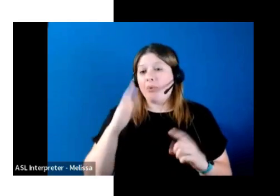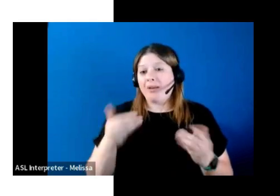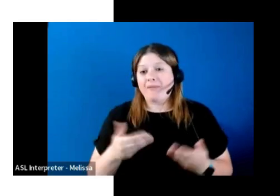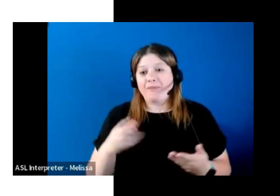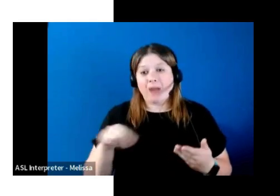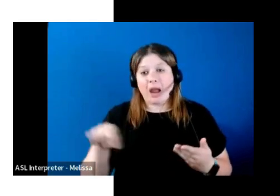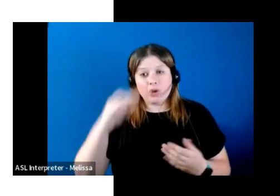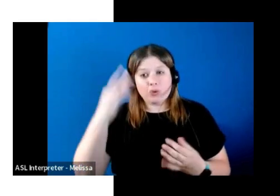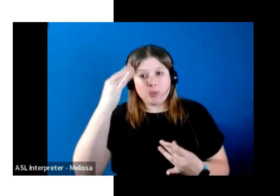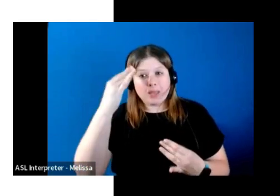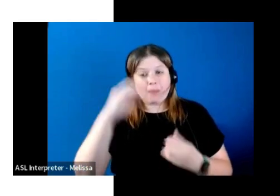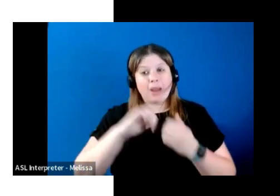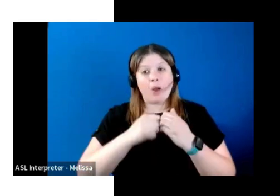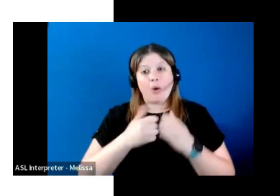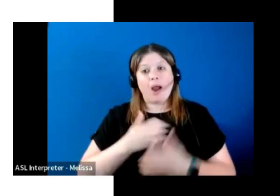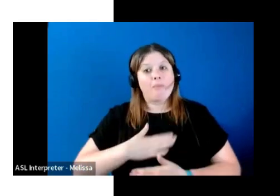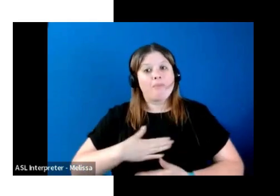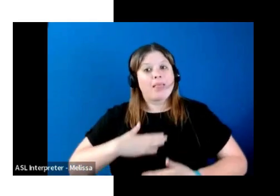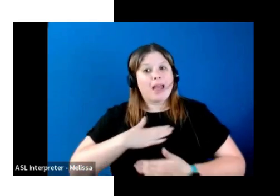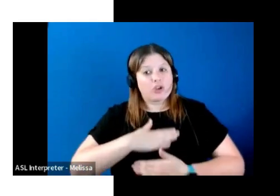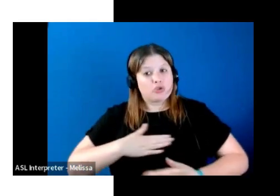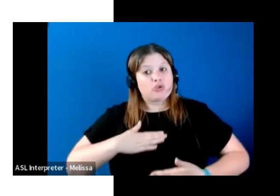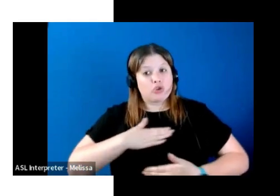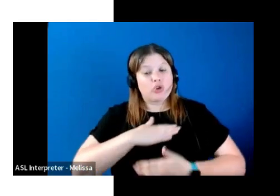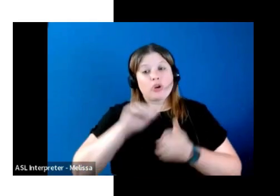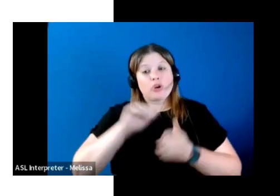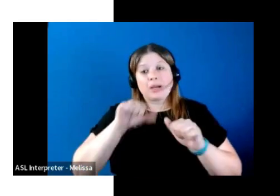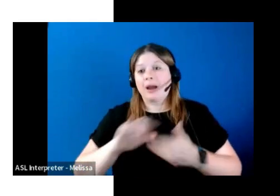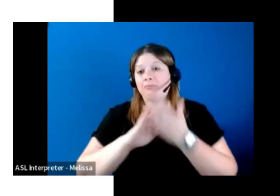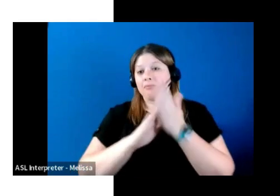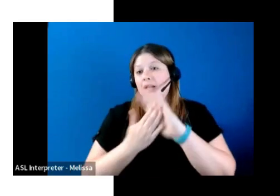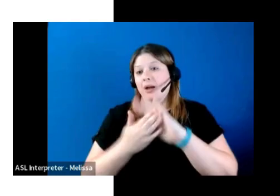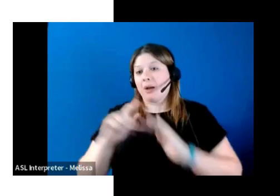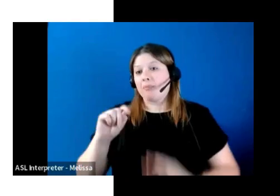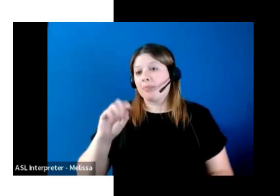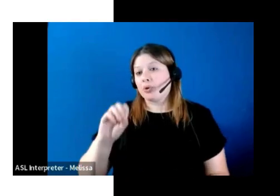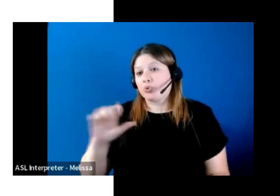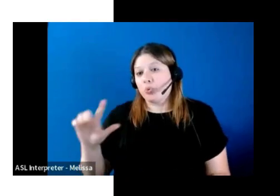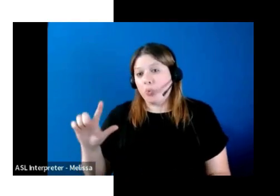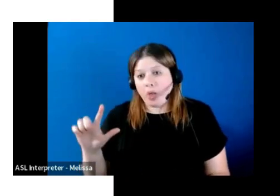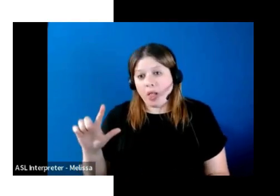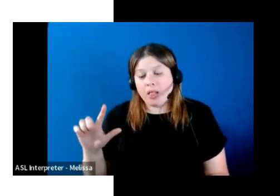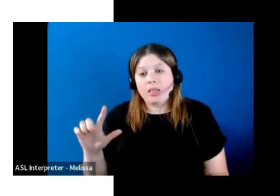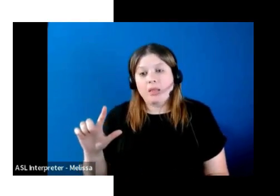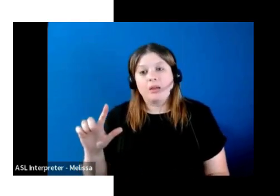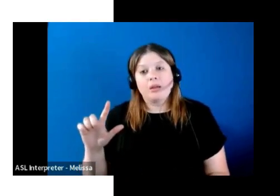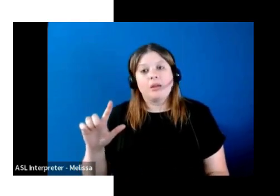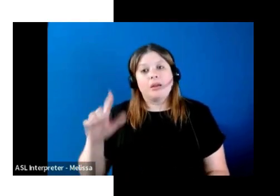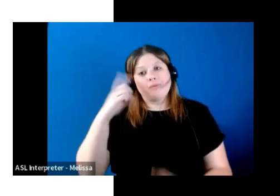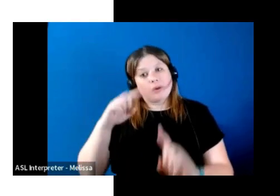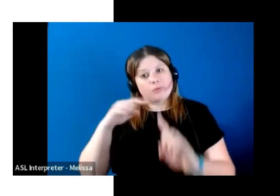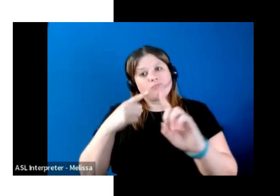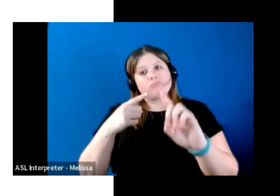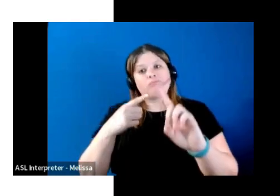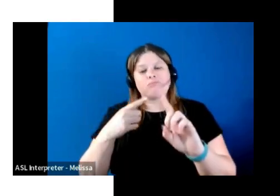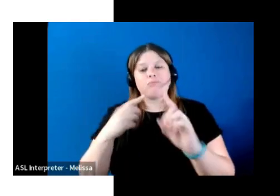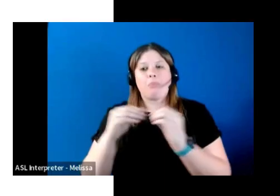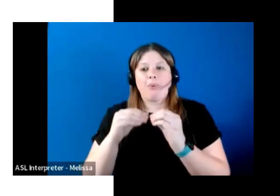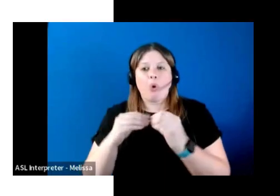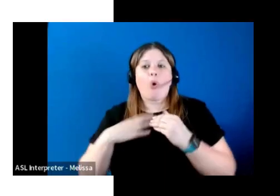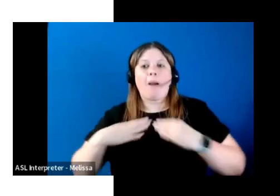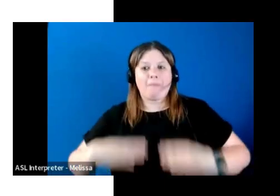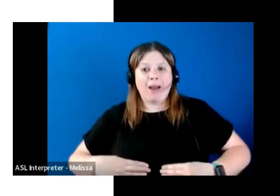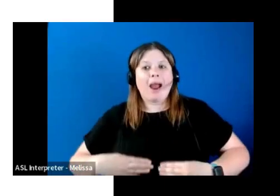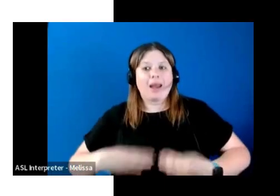how pleasure could be a tool for working towards greater body compassion. But